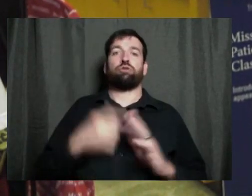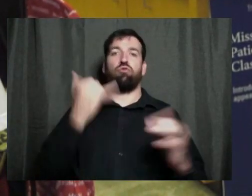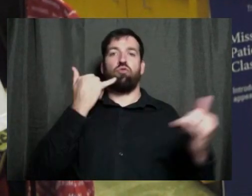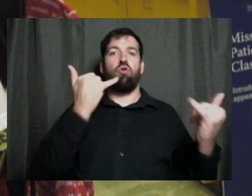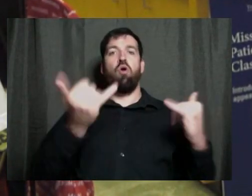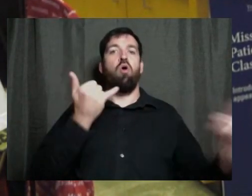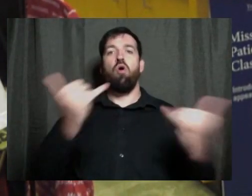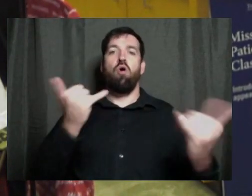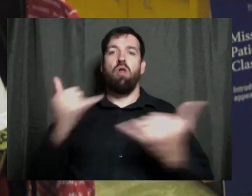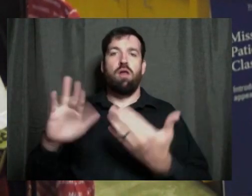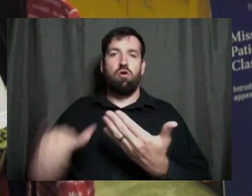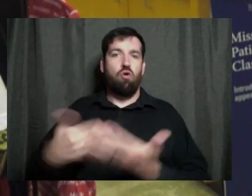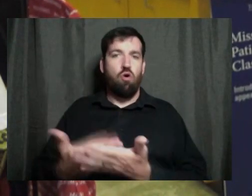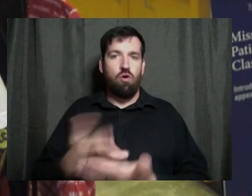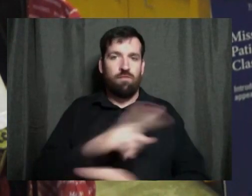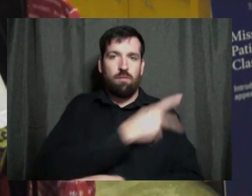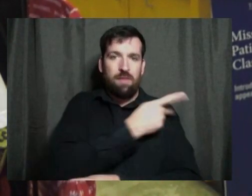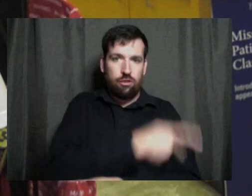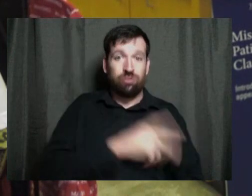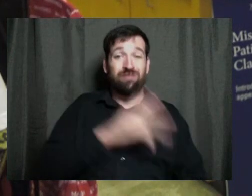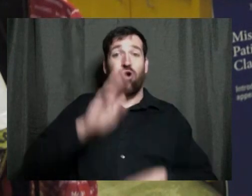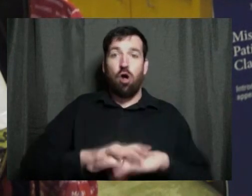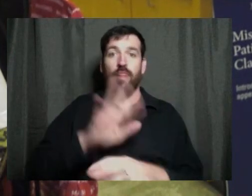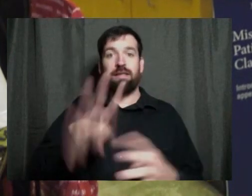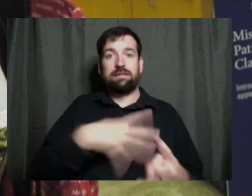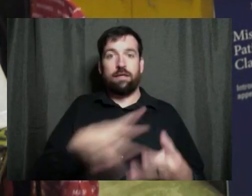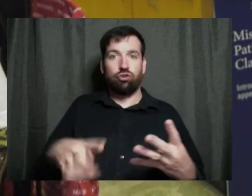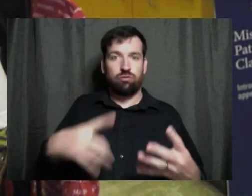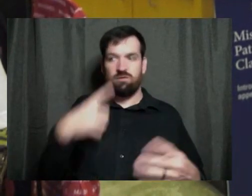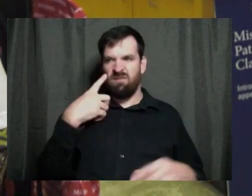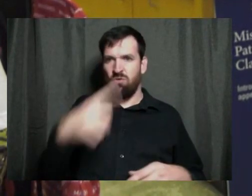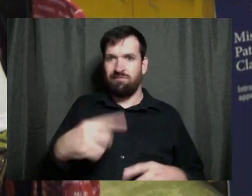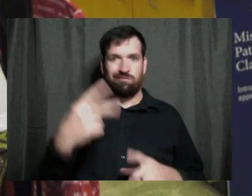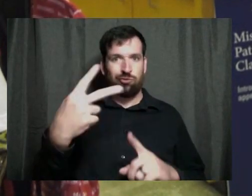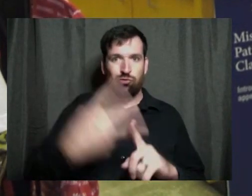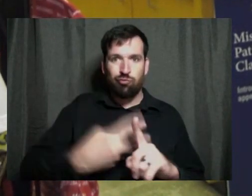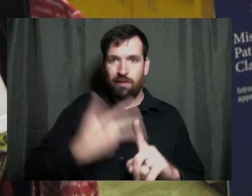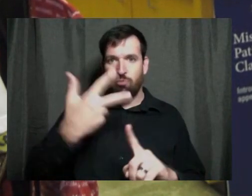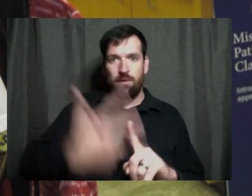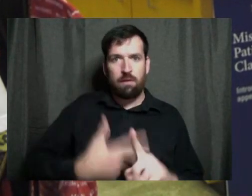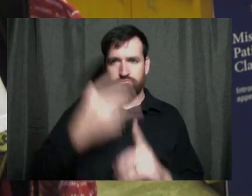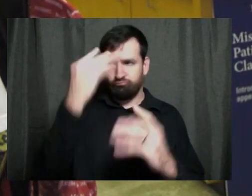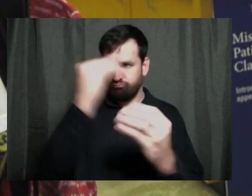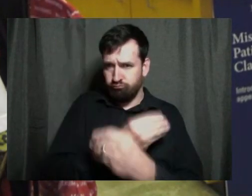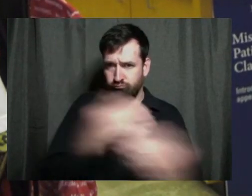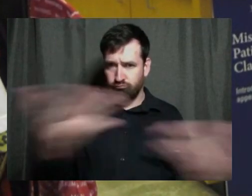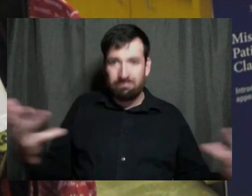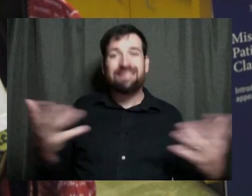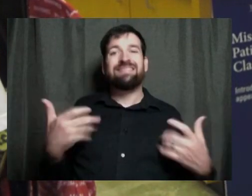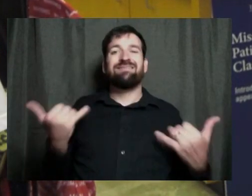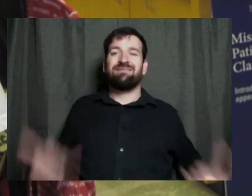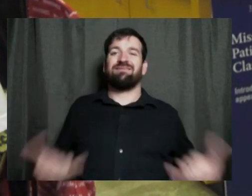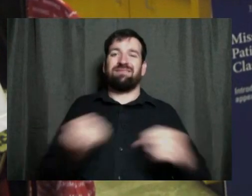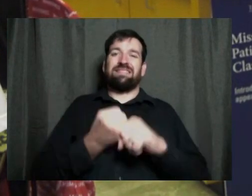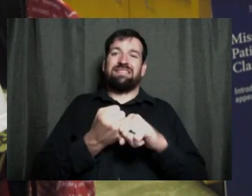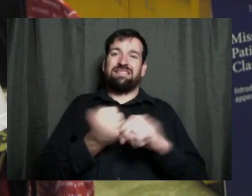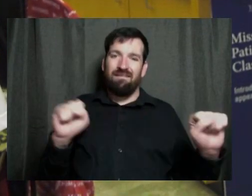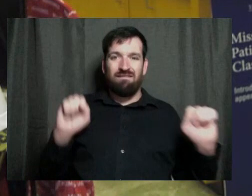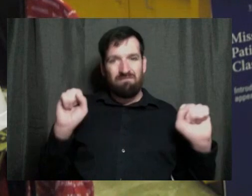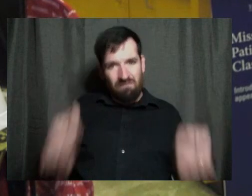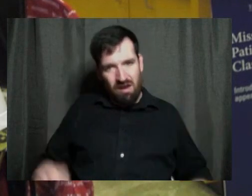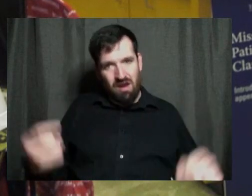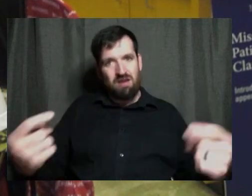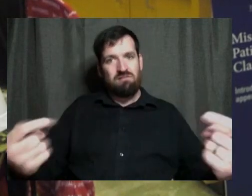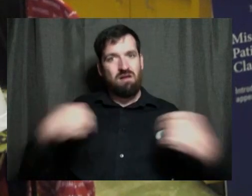were on our schedule for the 2 or 3 months and letting them know that it was safe, that they could come and feel